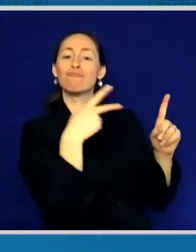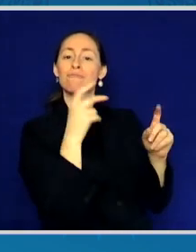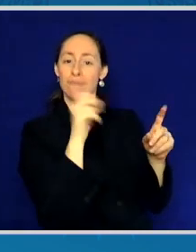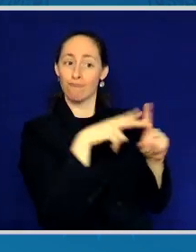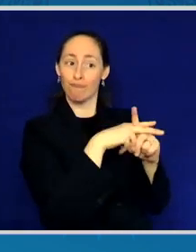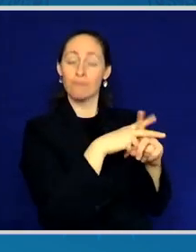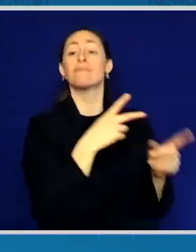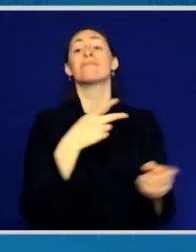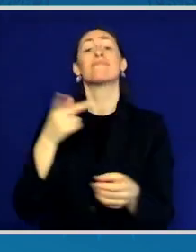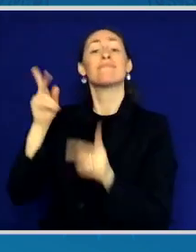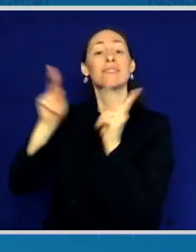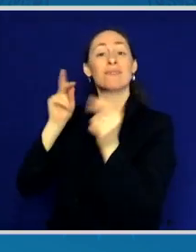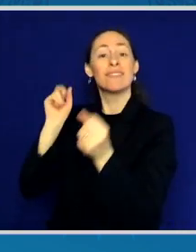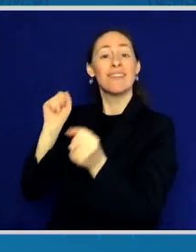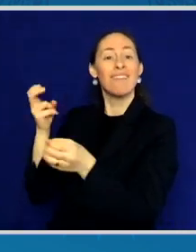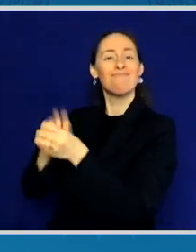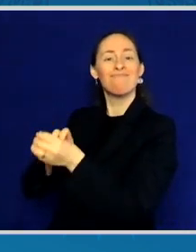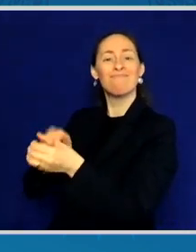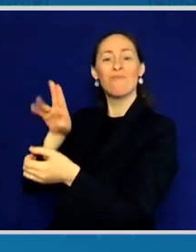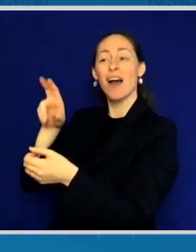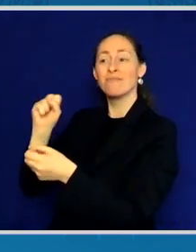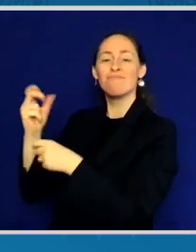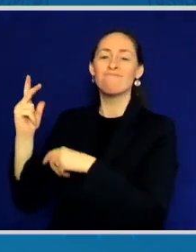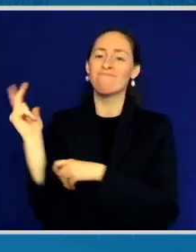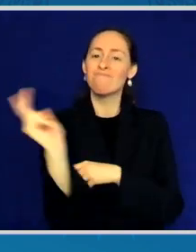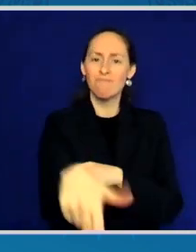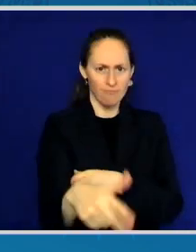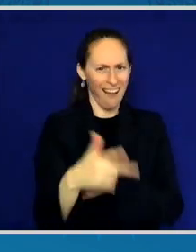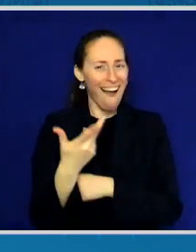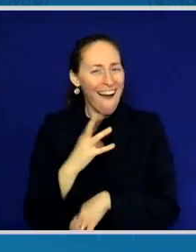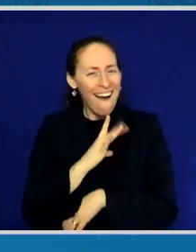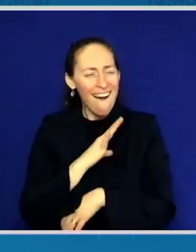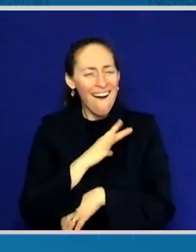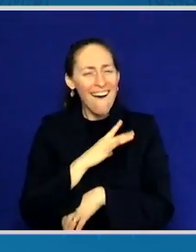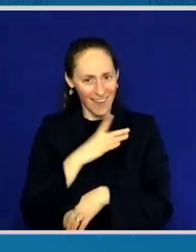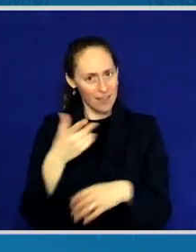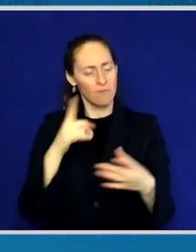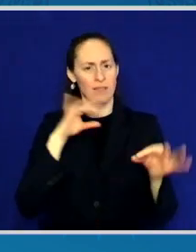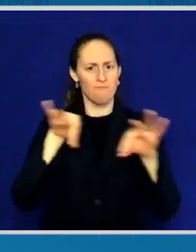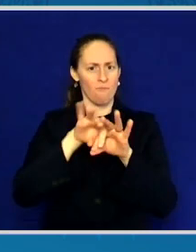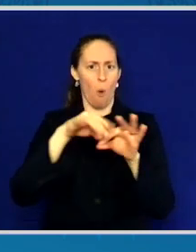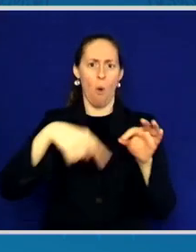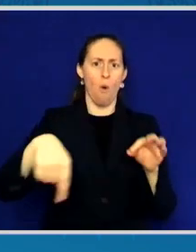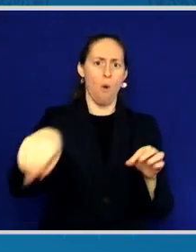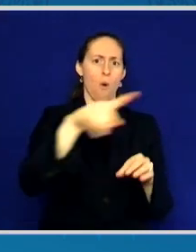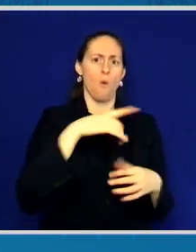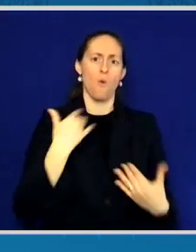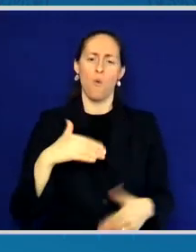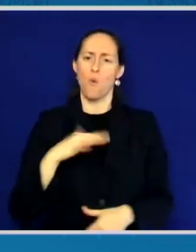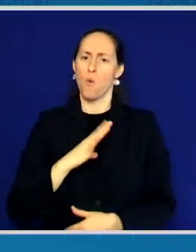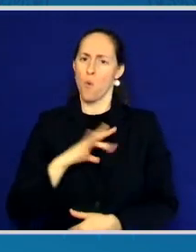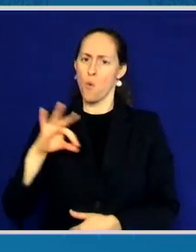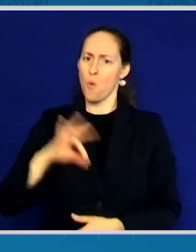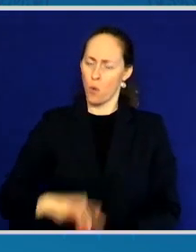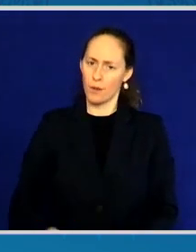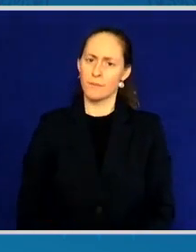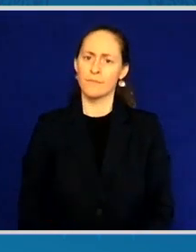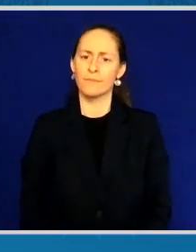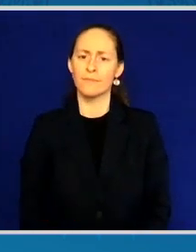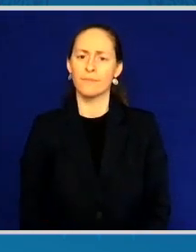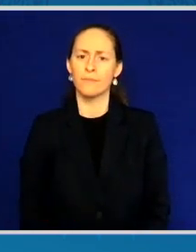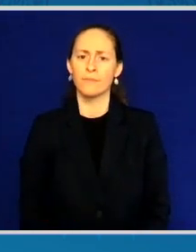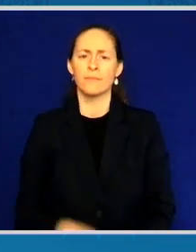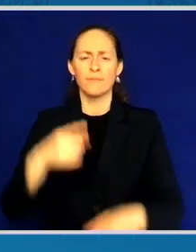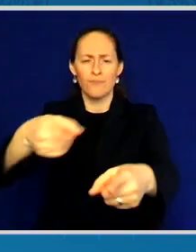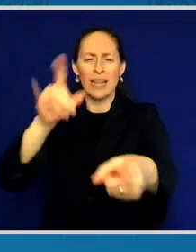very quickly through our system. So those are the things that are really important. Thank you, Daryl. And you've highlighted something that,